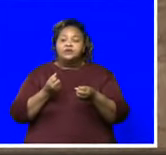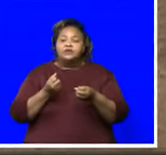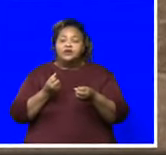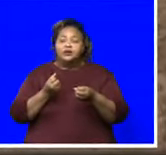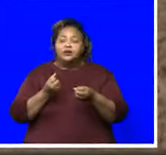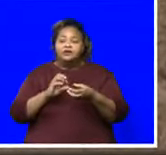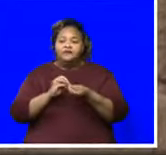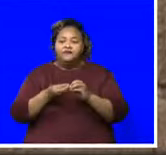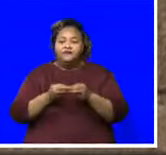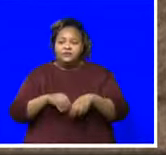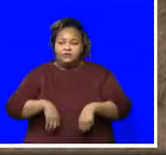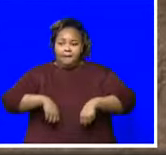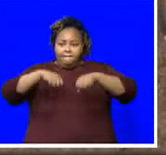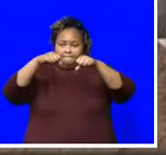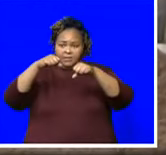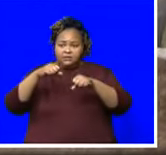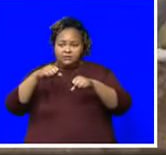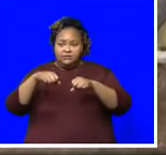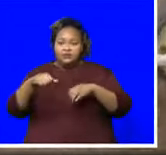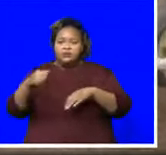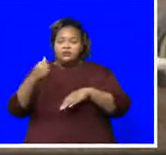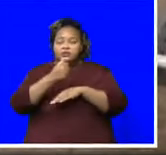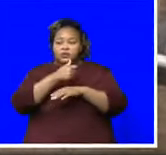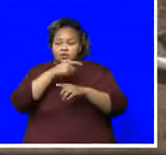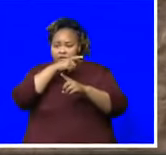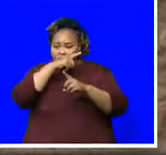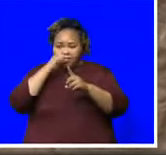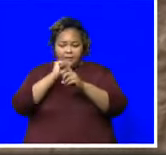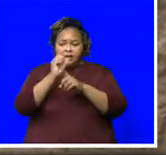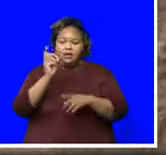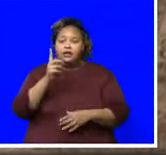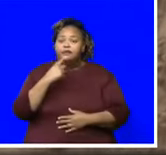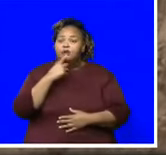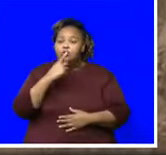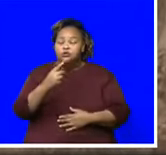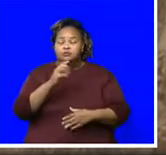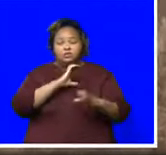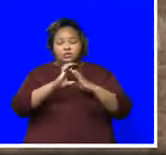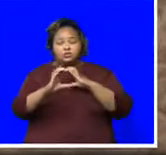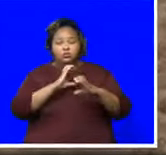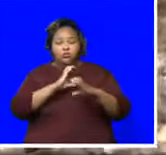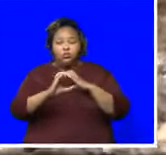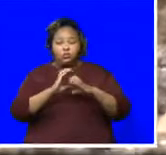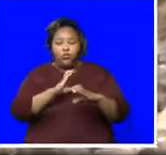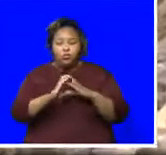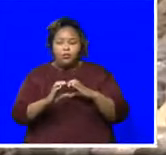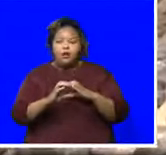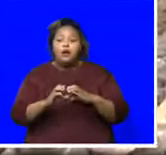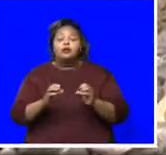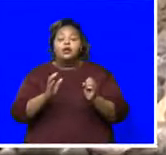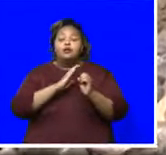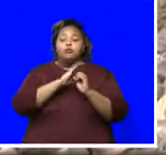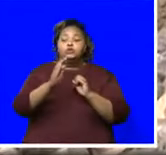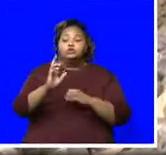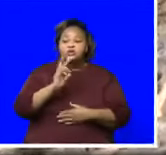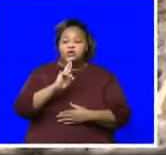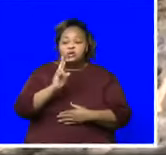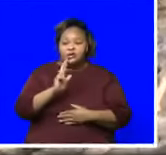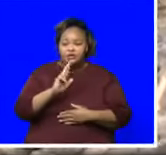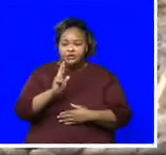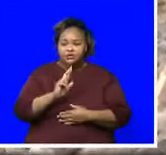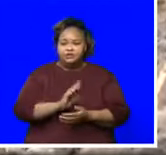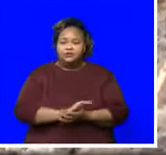njinela lekumele balandzelele lesakhiwo besifunza saselibonjeni uthi nangabe lo sokonraki ahluleka kwenta labavumelana